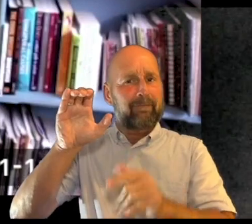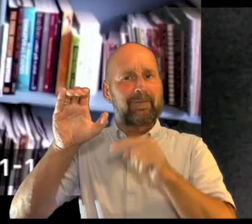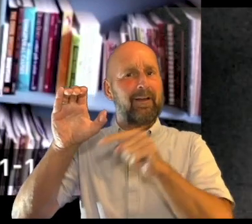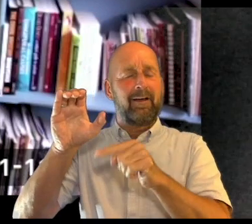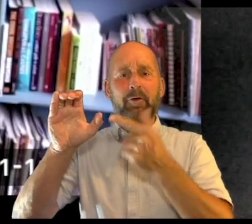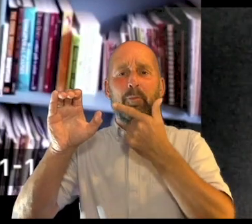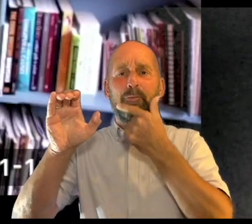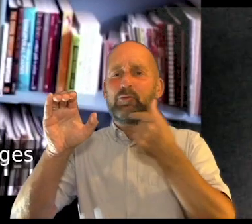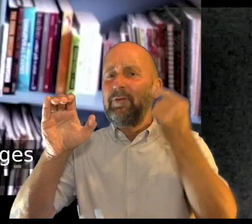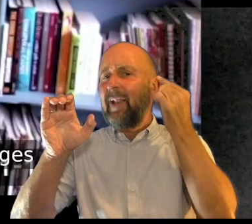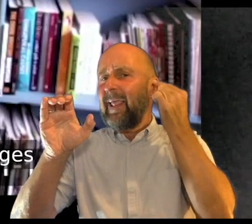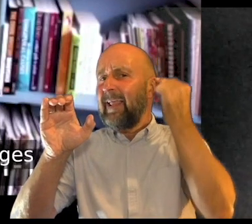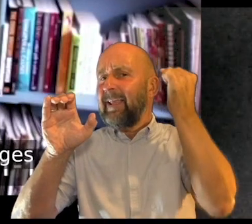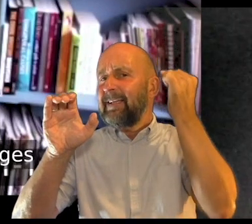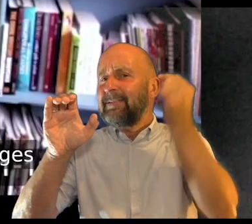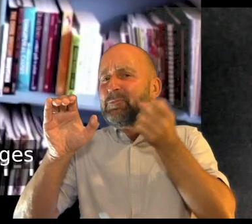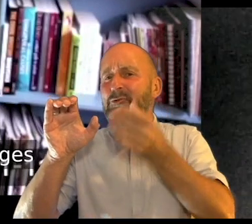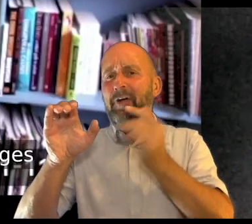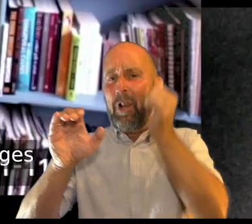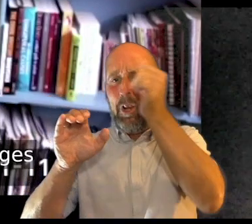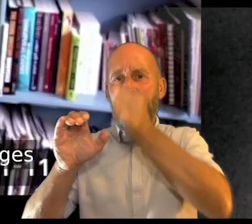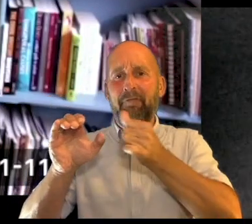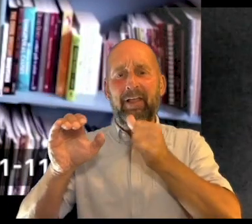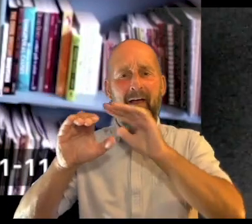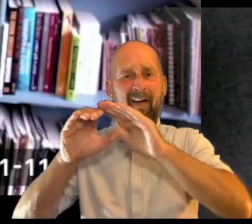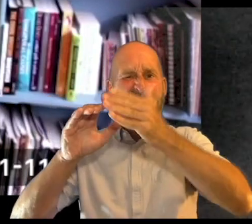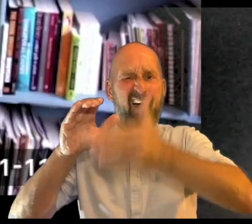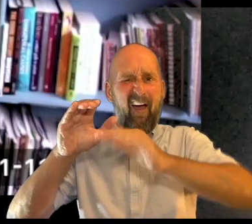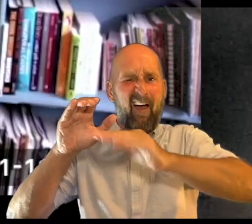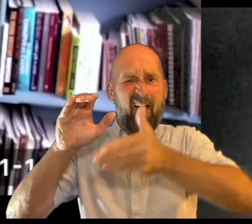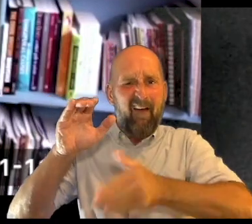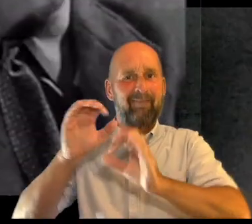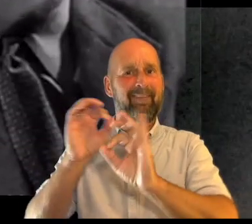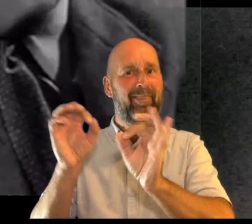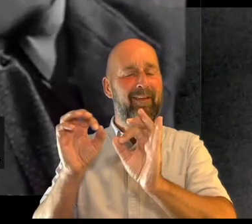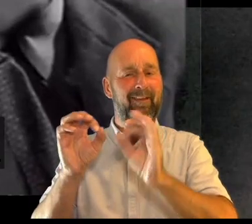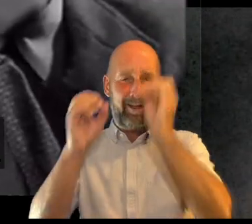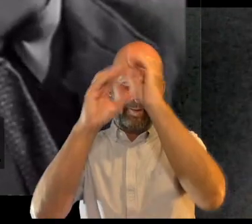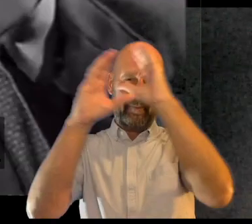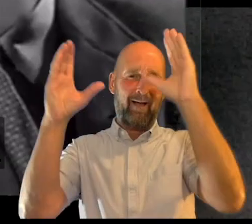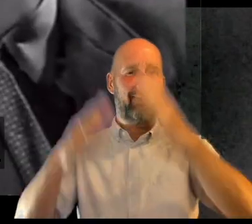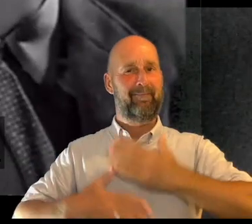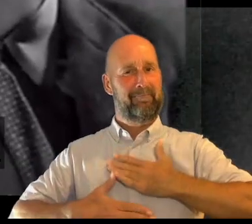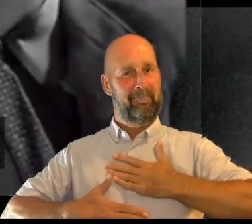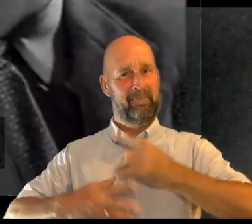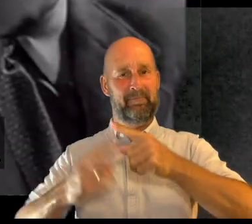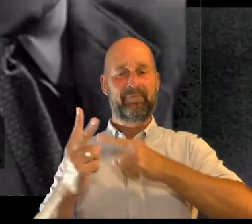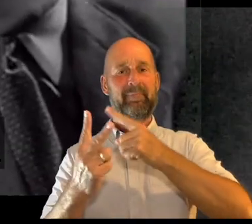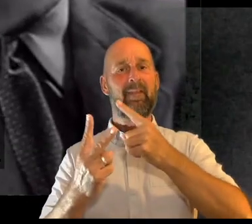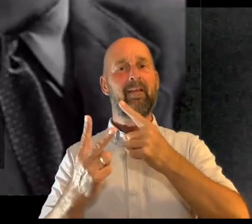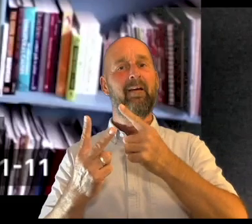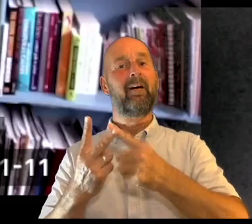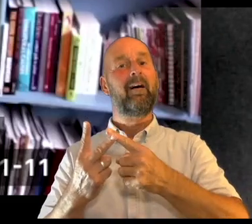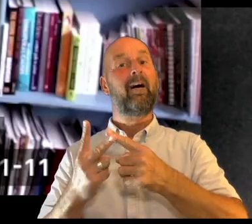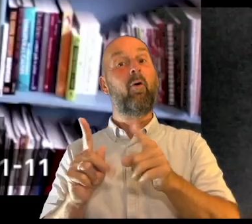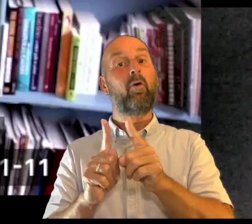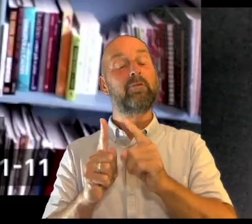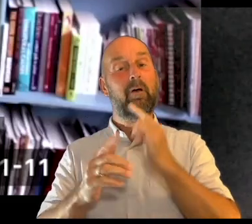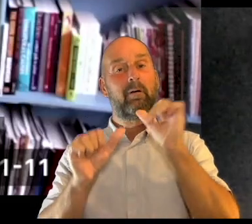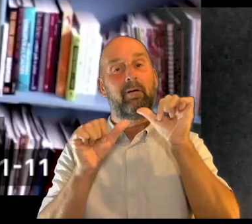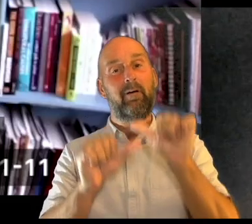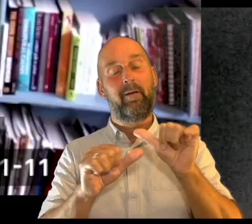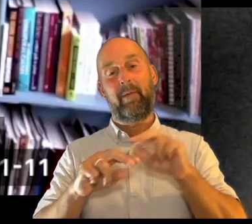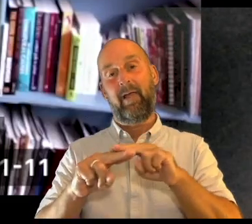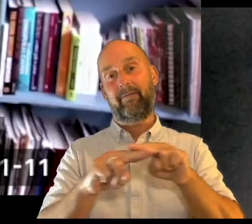ears I have, and aren't I lovely because I have no hard edges is great in my mind. I really like and love my